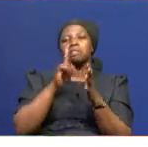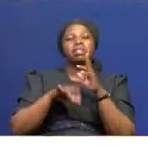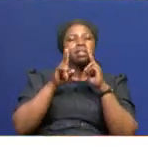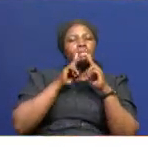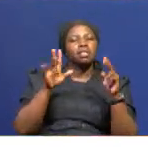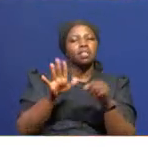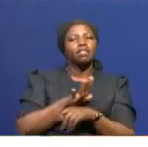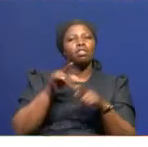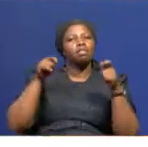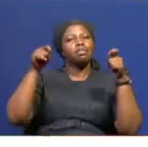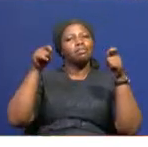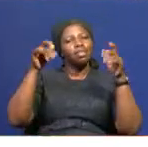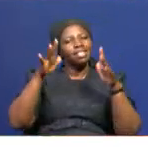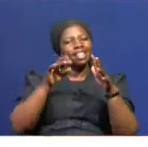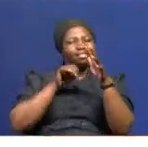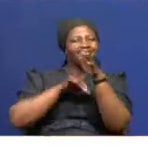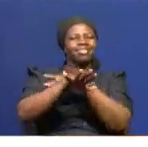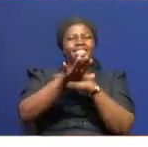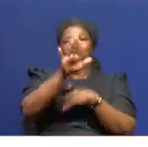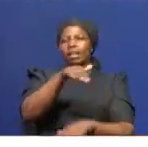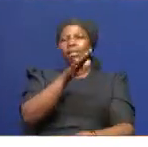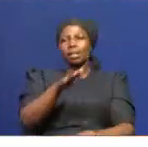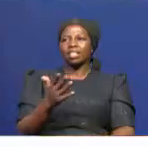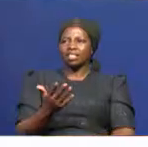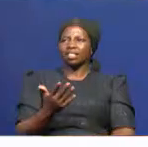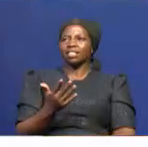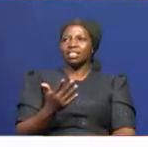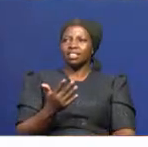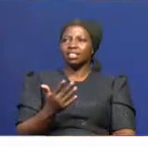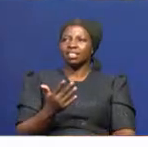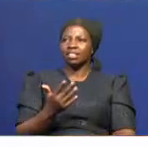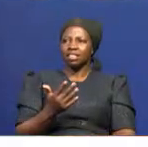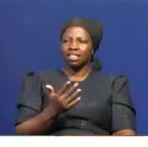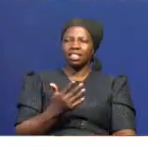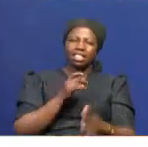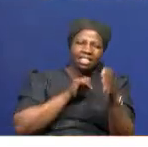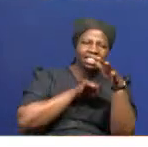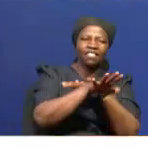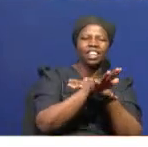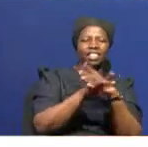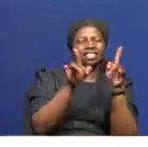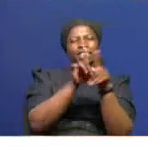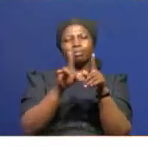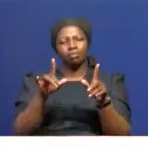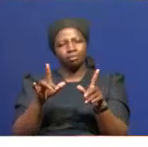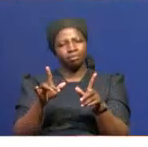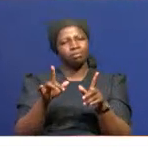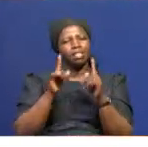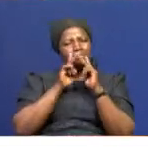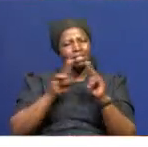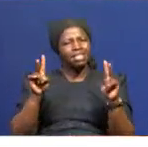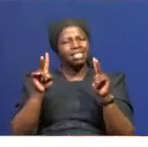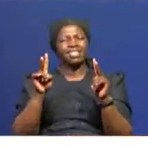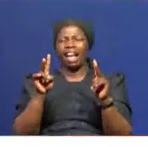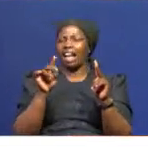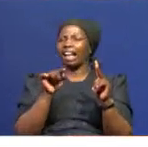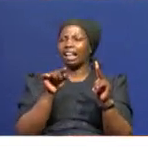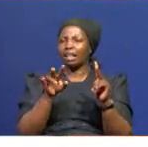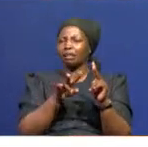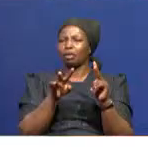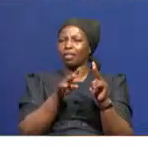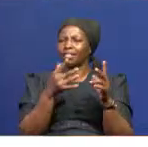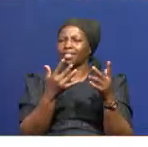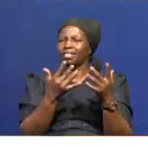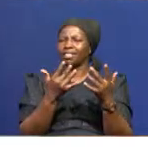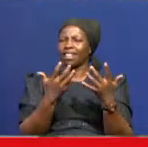parliament. How can invasion and peaceful survive on one sentence? It must prick our conscience that,